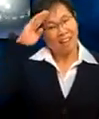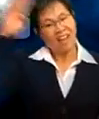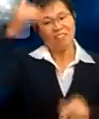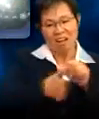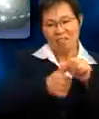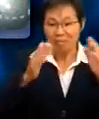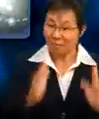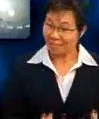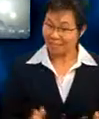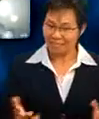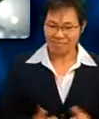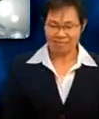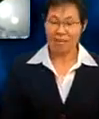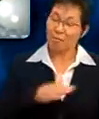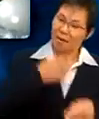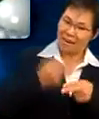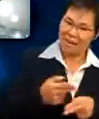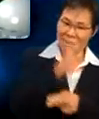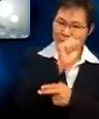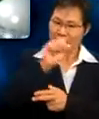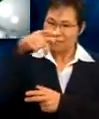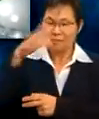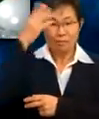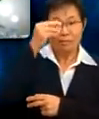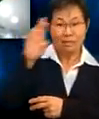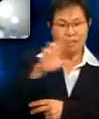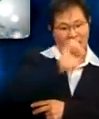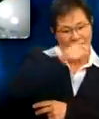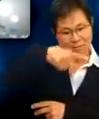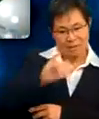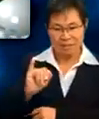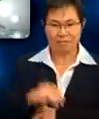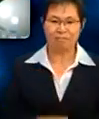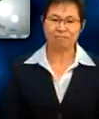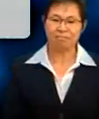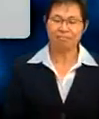Hello everybody. My name is Mr. SPI.